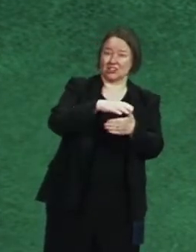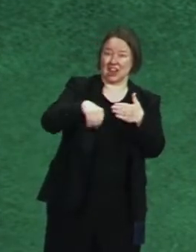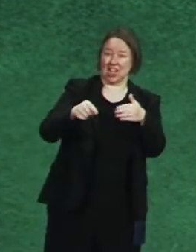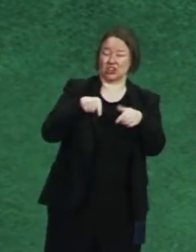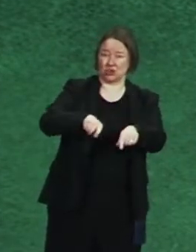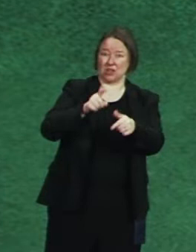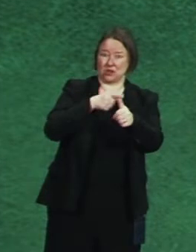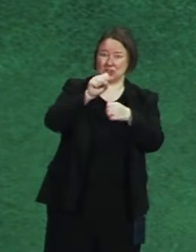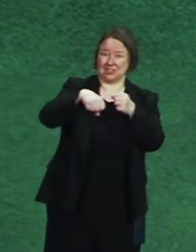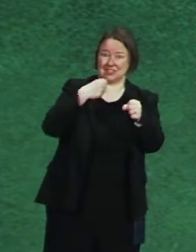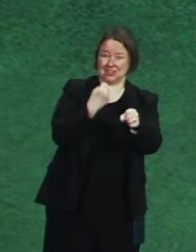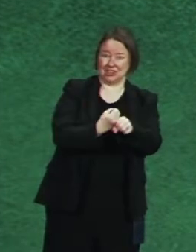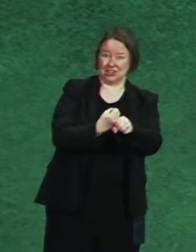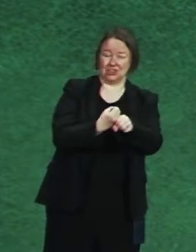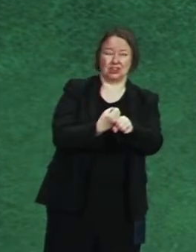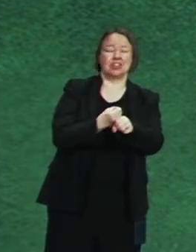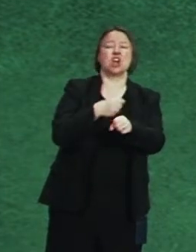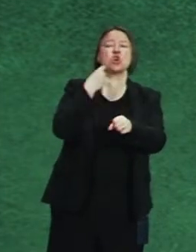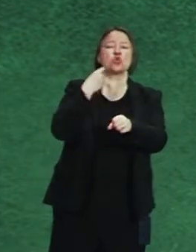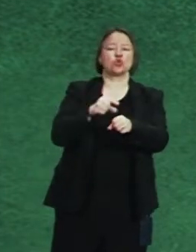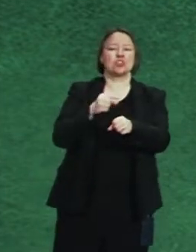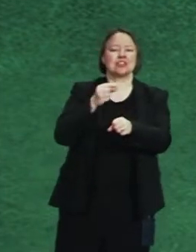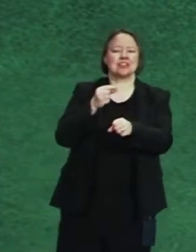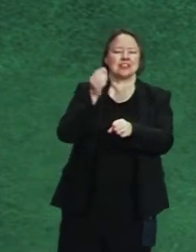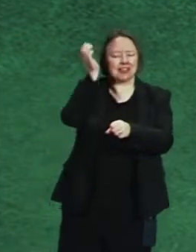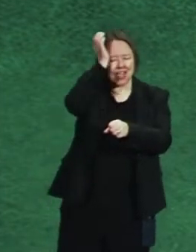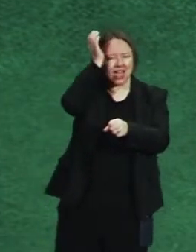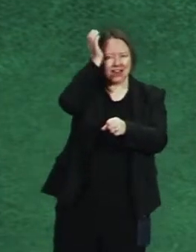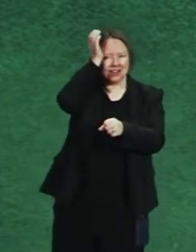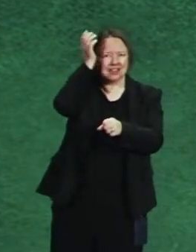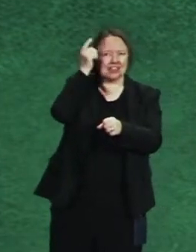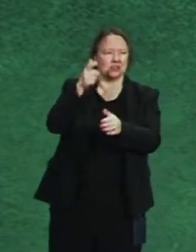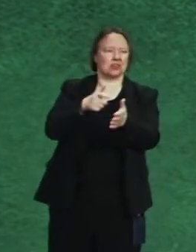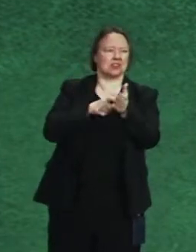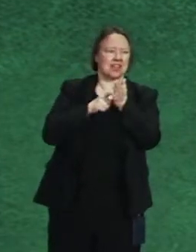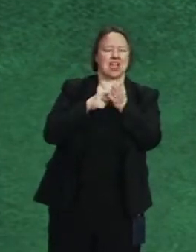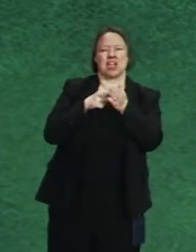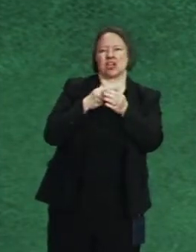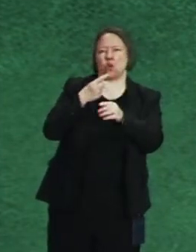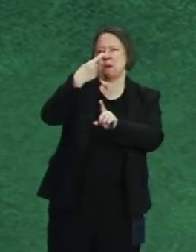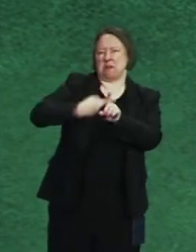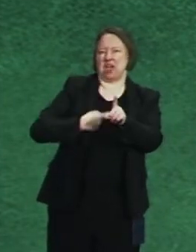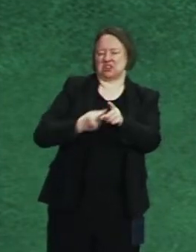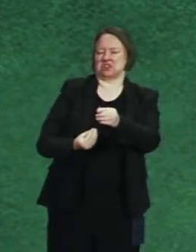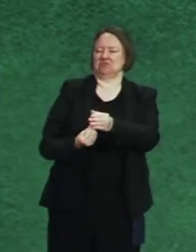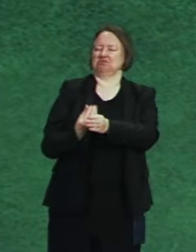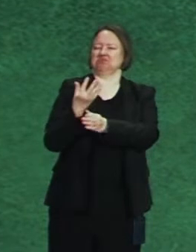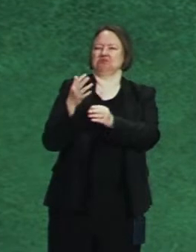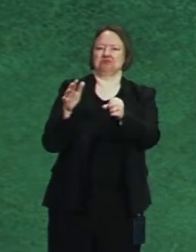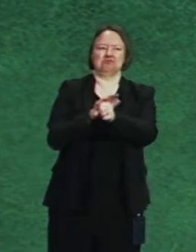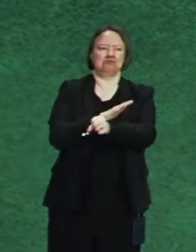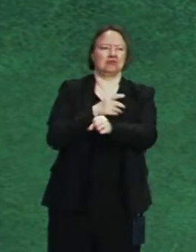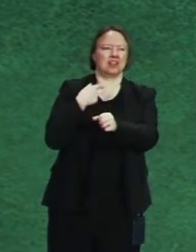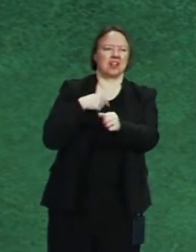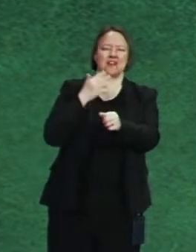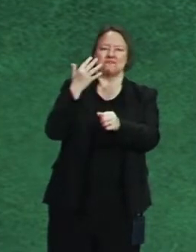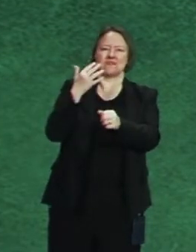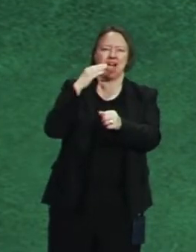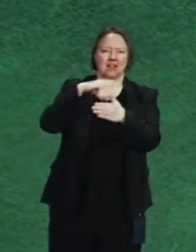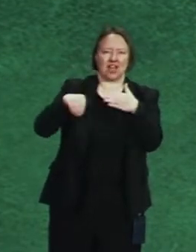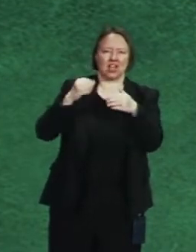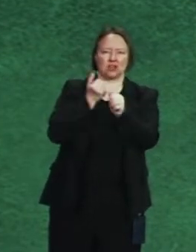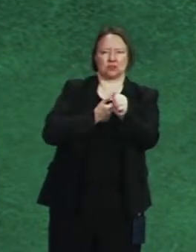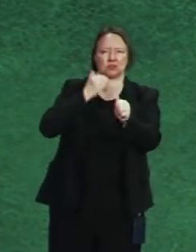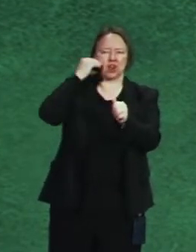year. Green leaf lettuce takes a month to reach maturity with an average selling price of $0.5 per head.